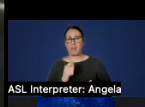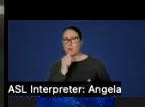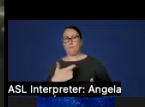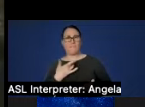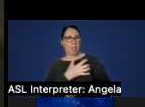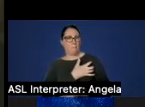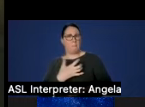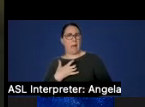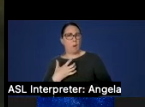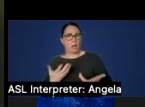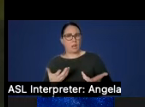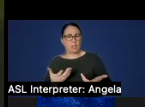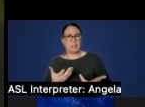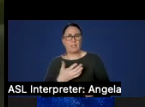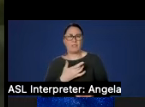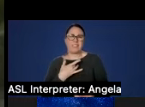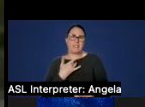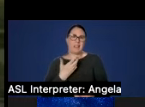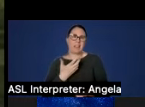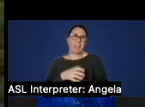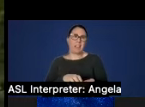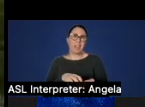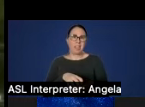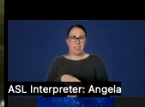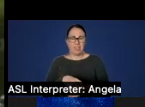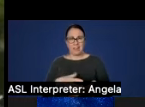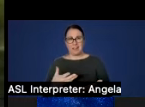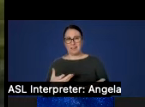and report people and accuse people.